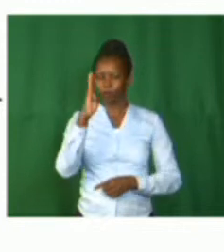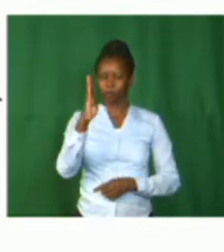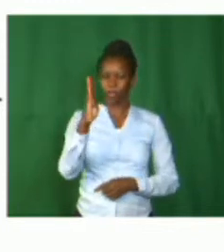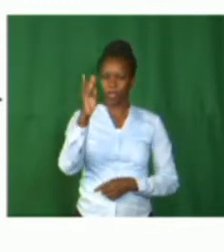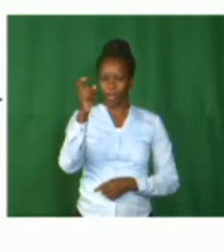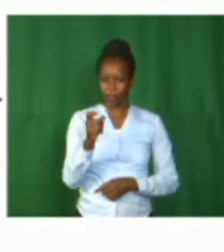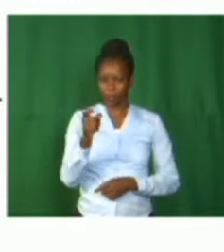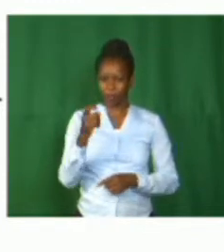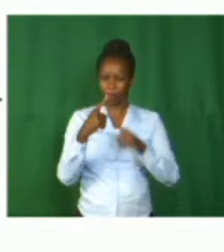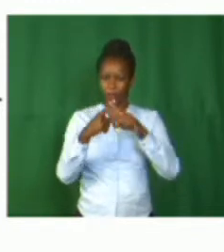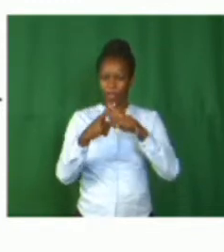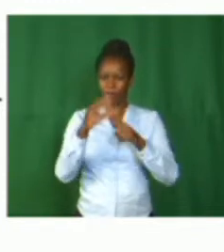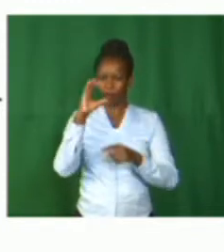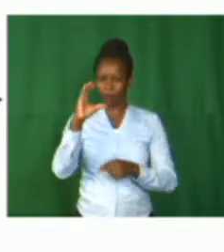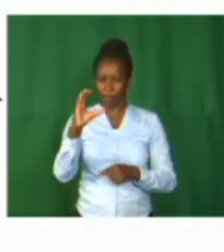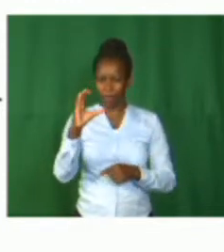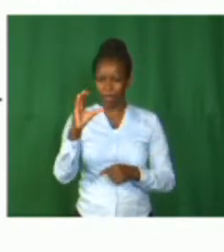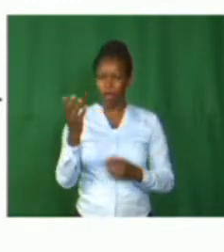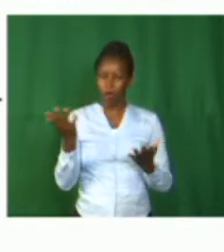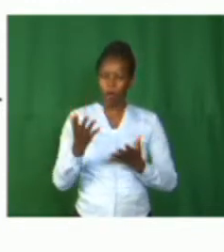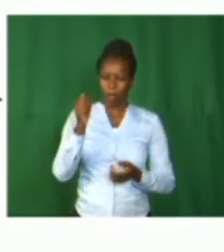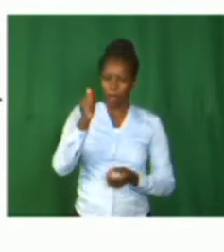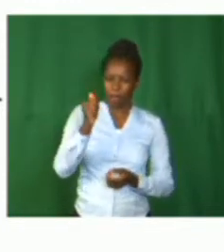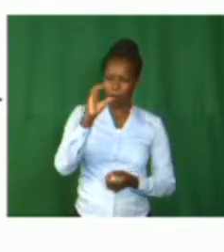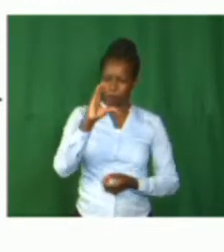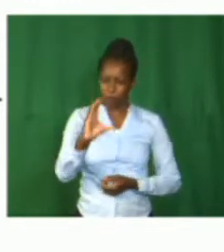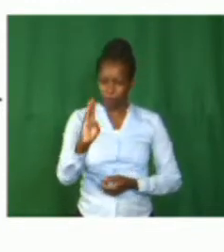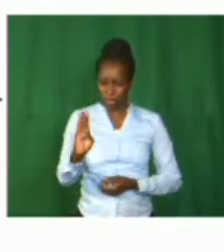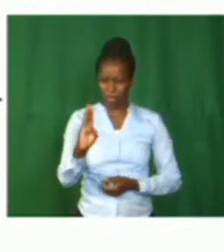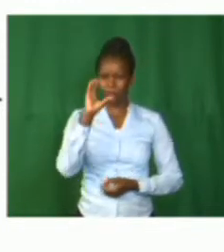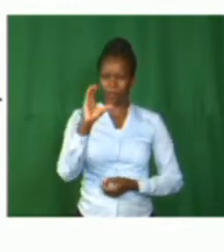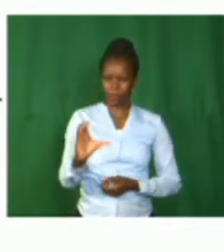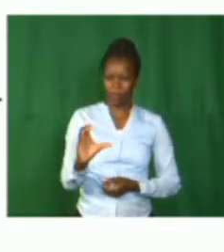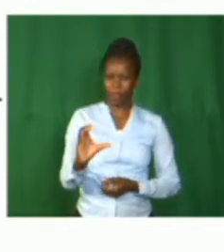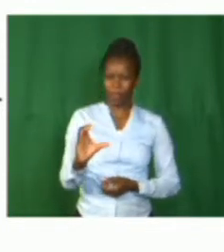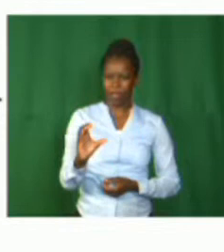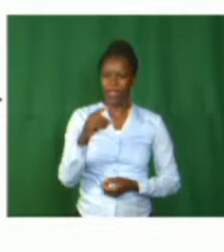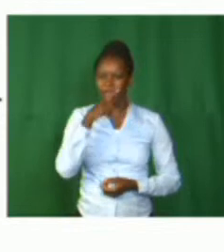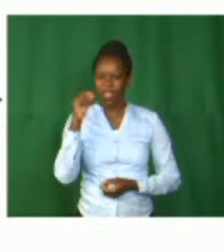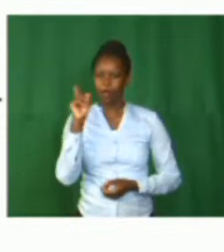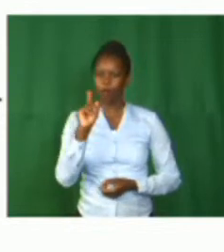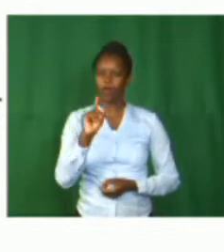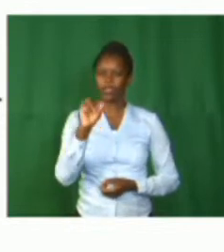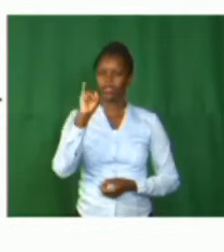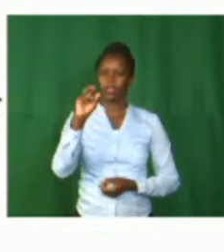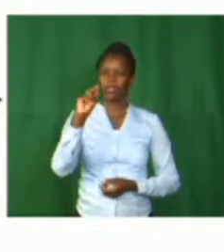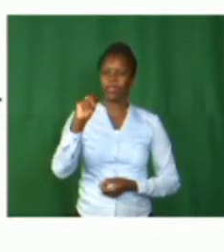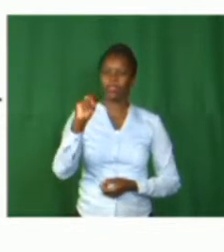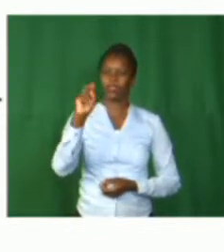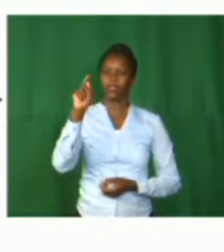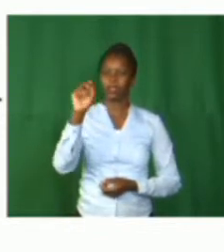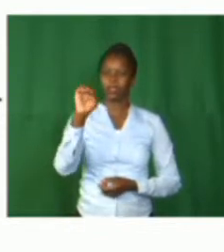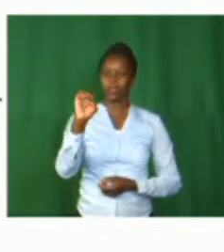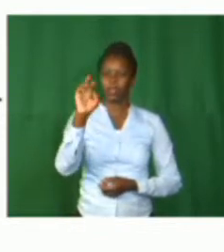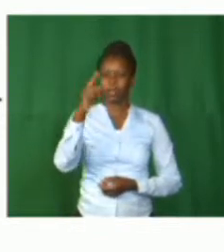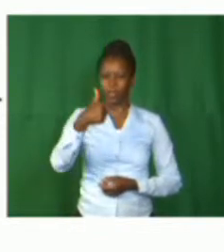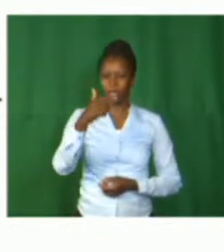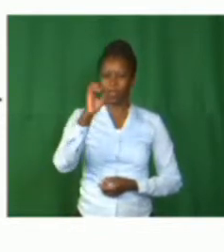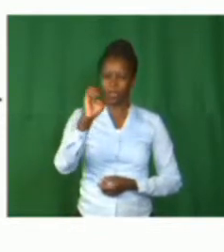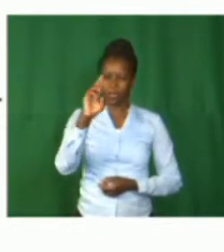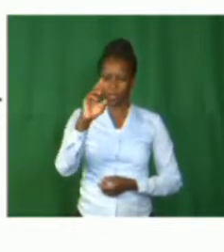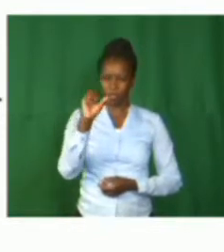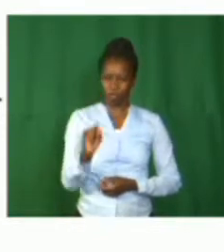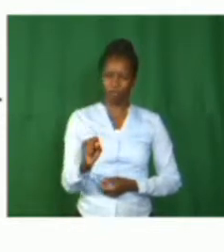bx plus c, where a, b, and c are what we call now integers here. Now, an integer, dear